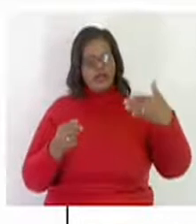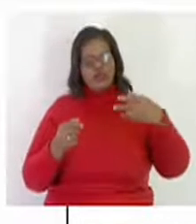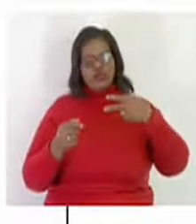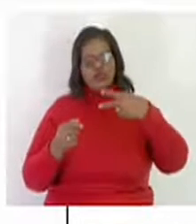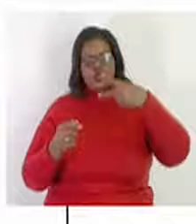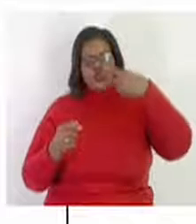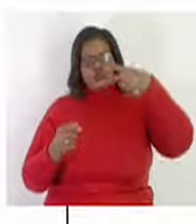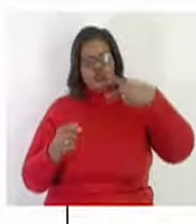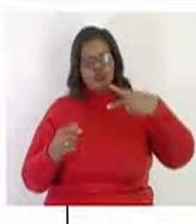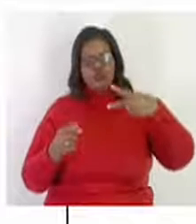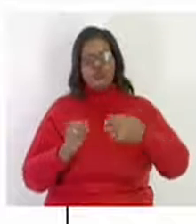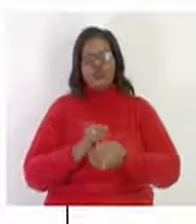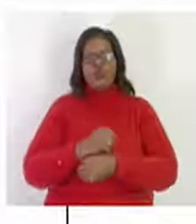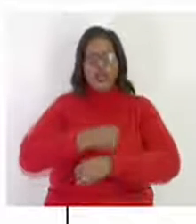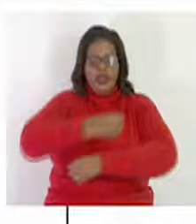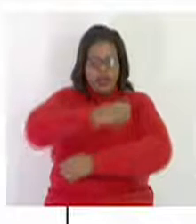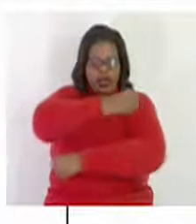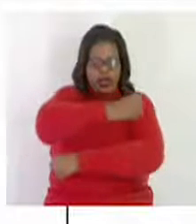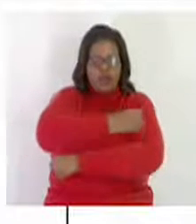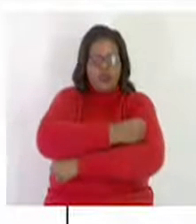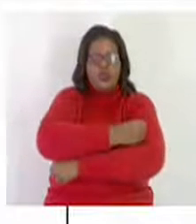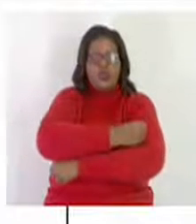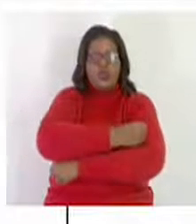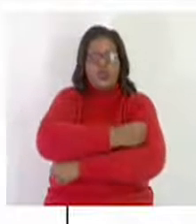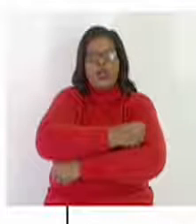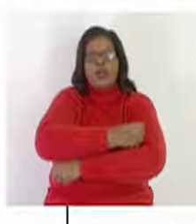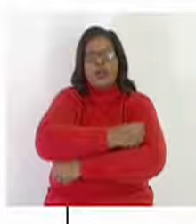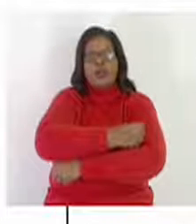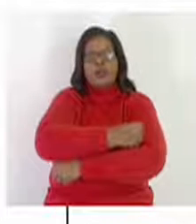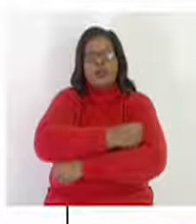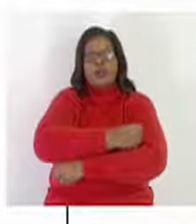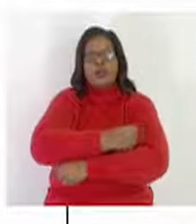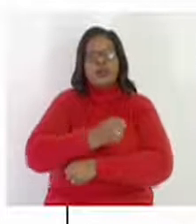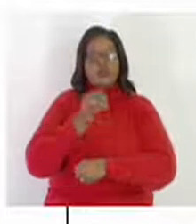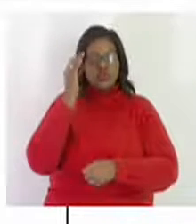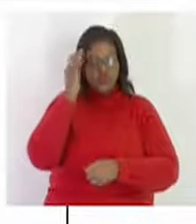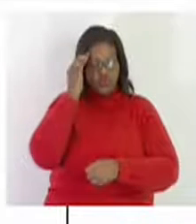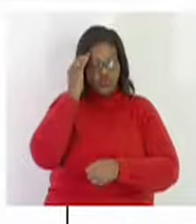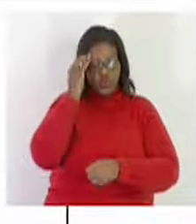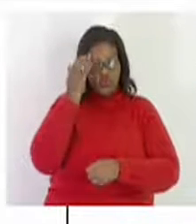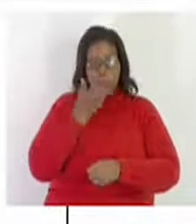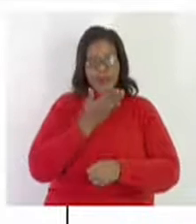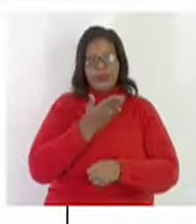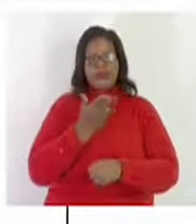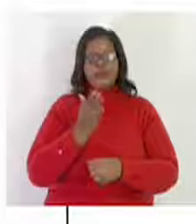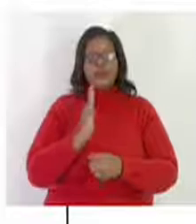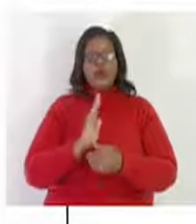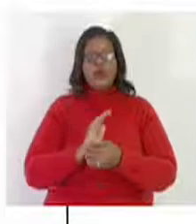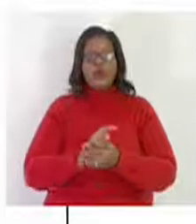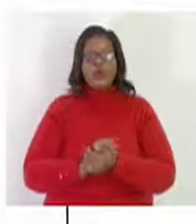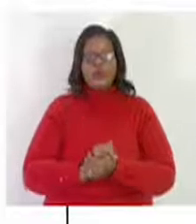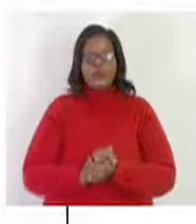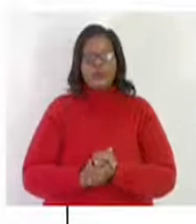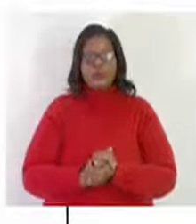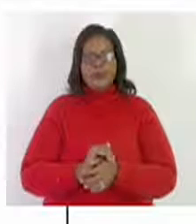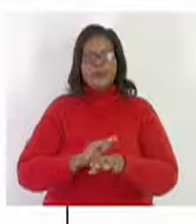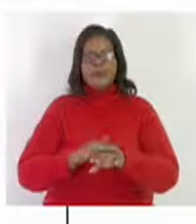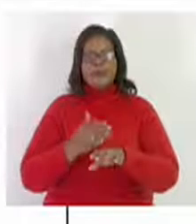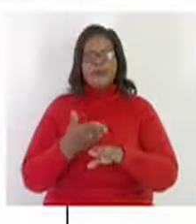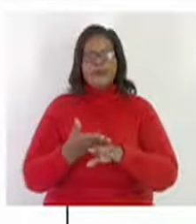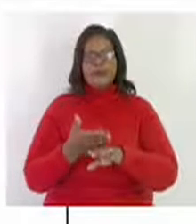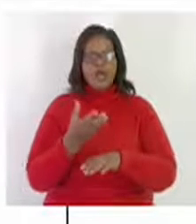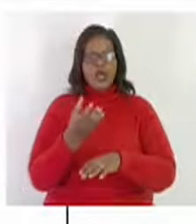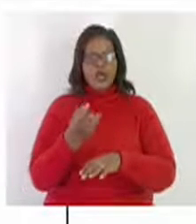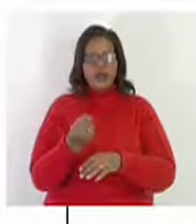to is already known by most of you learners. Then there's an example